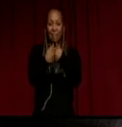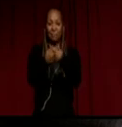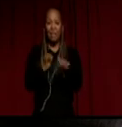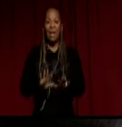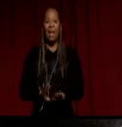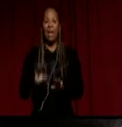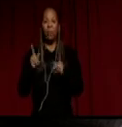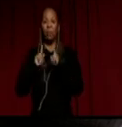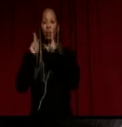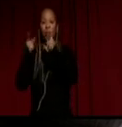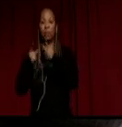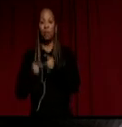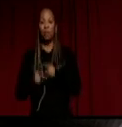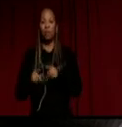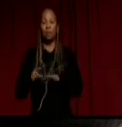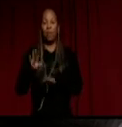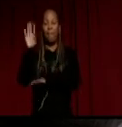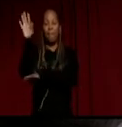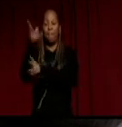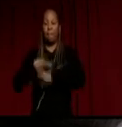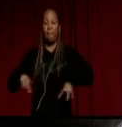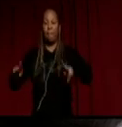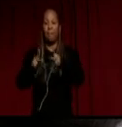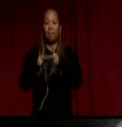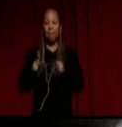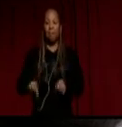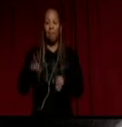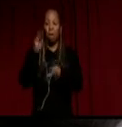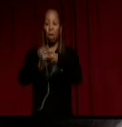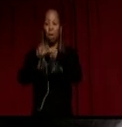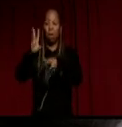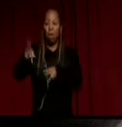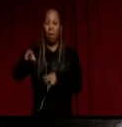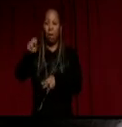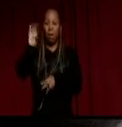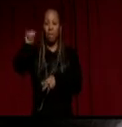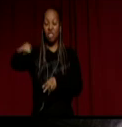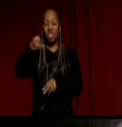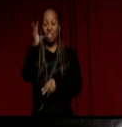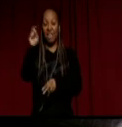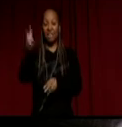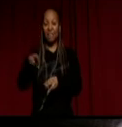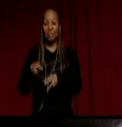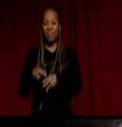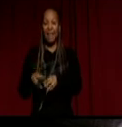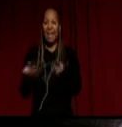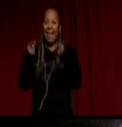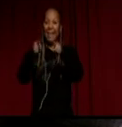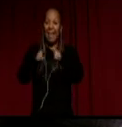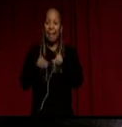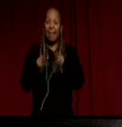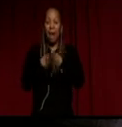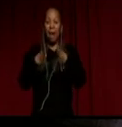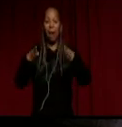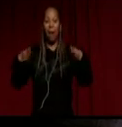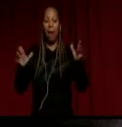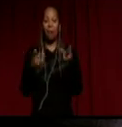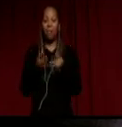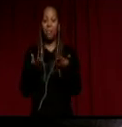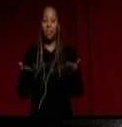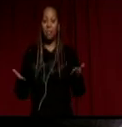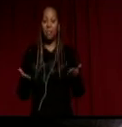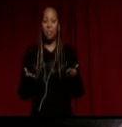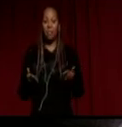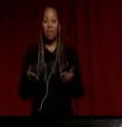going to these concrete jungles called projects, all of these things set in motion a whole lot of things